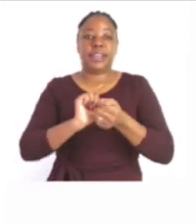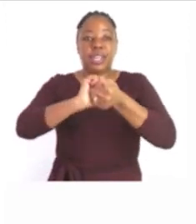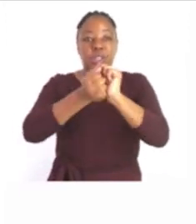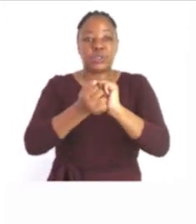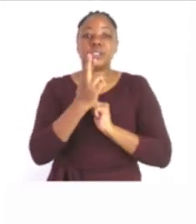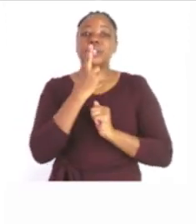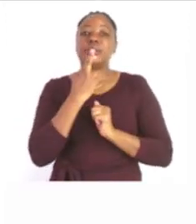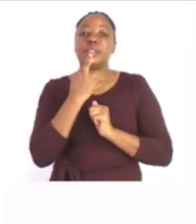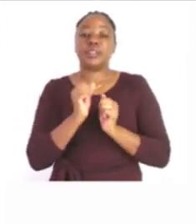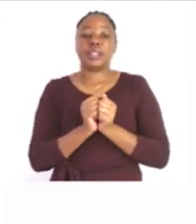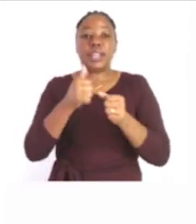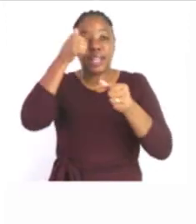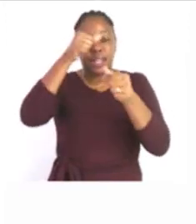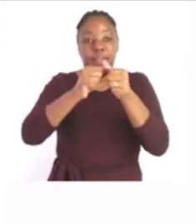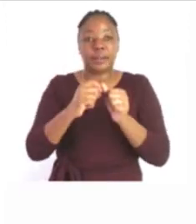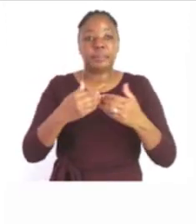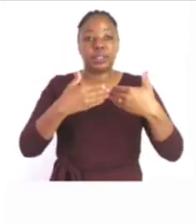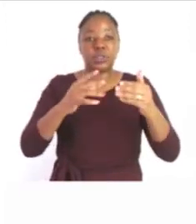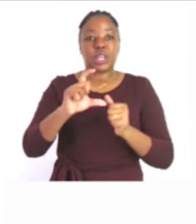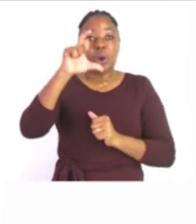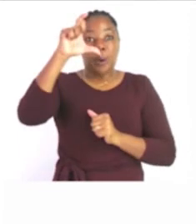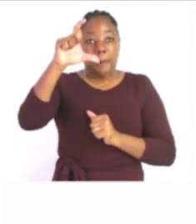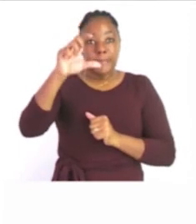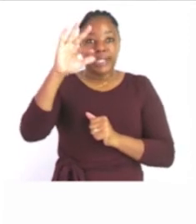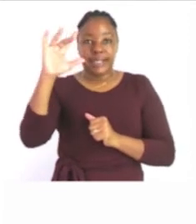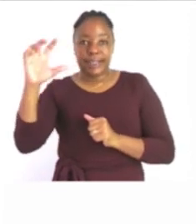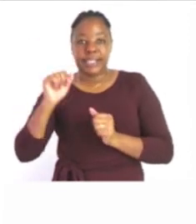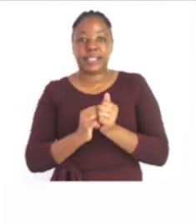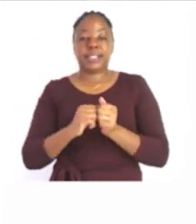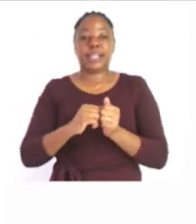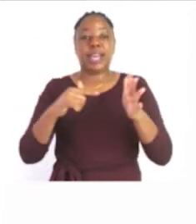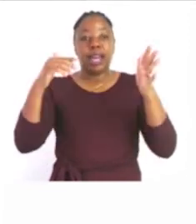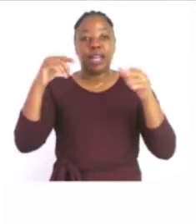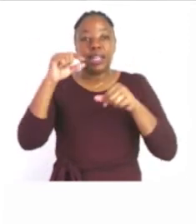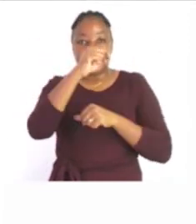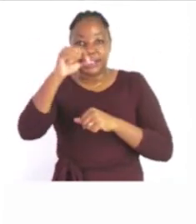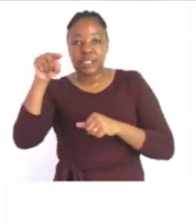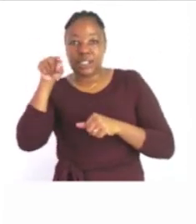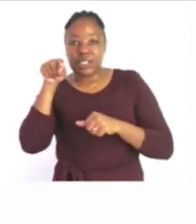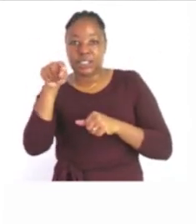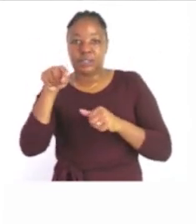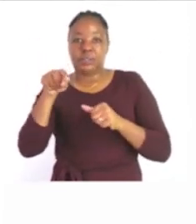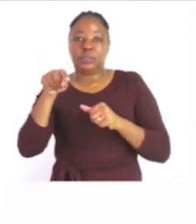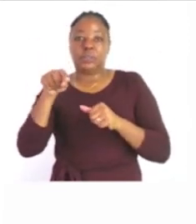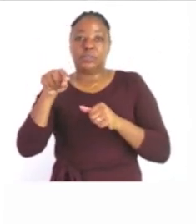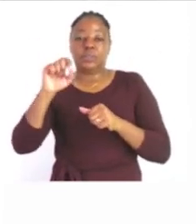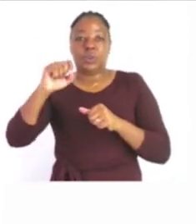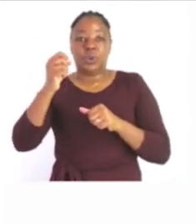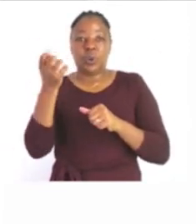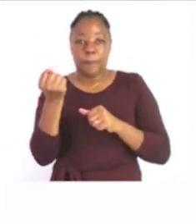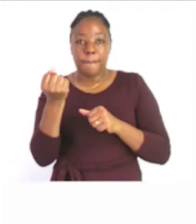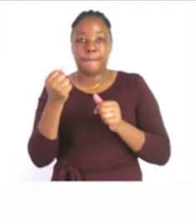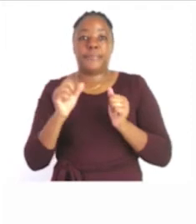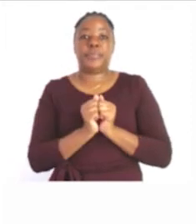a capital letter and end with a full stop. Make sure that your sentence makes sense